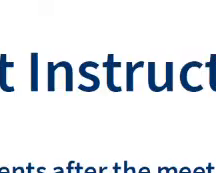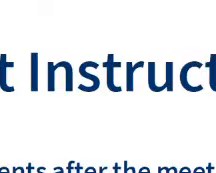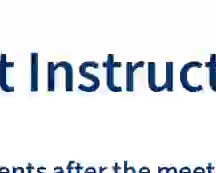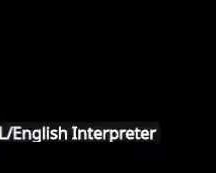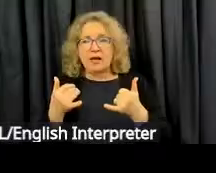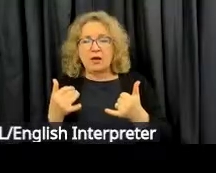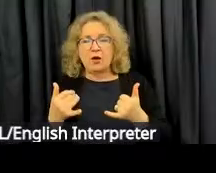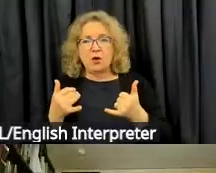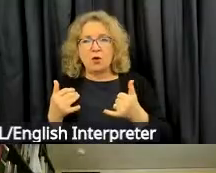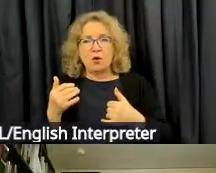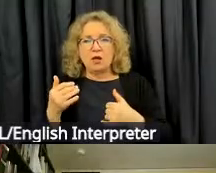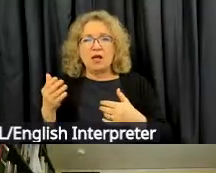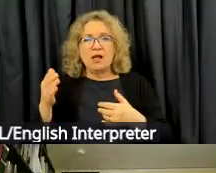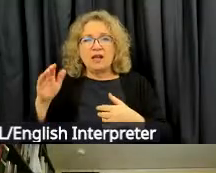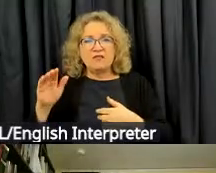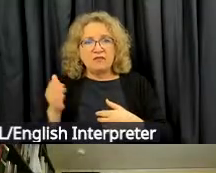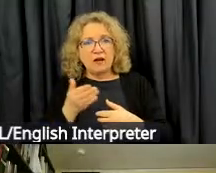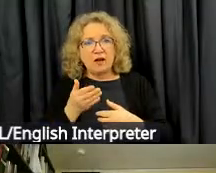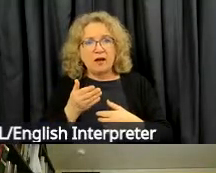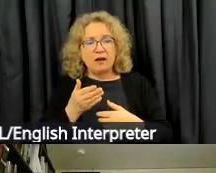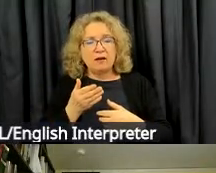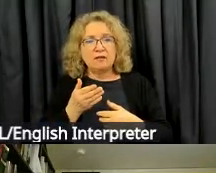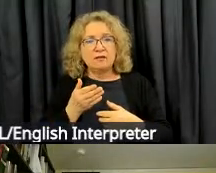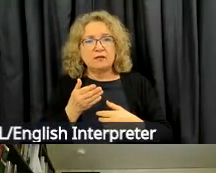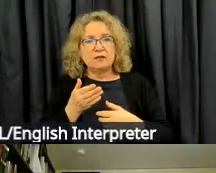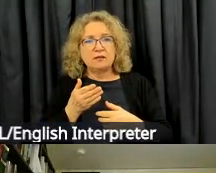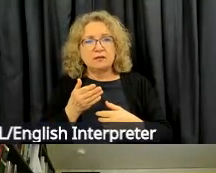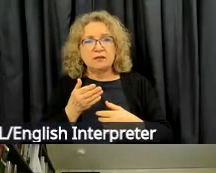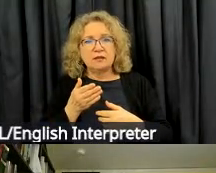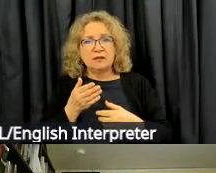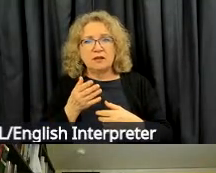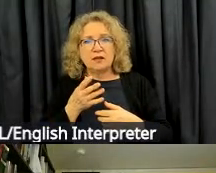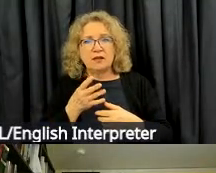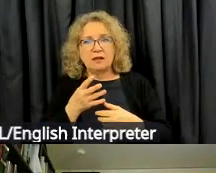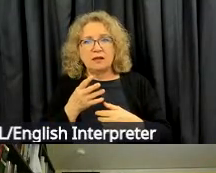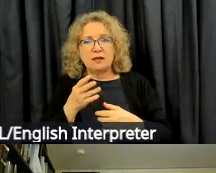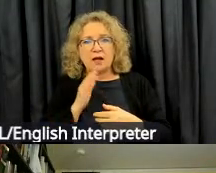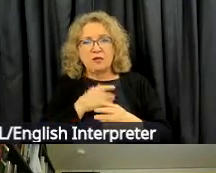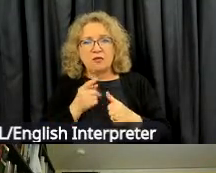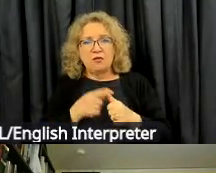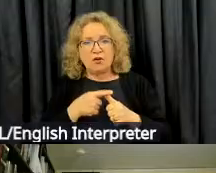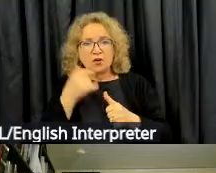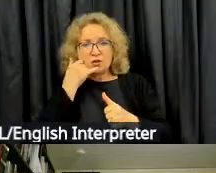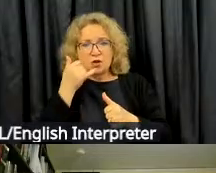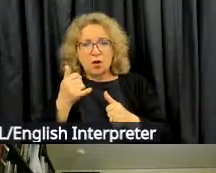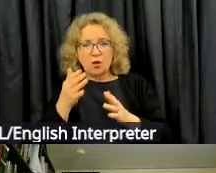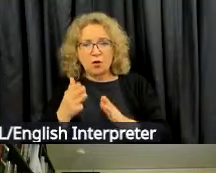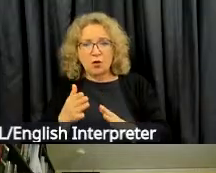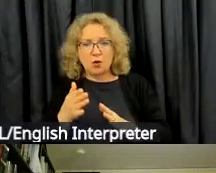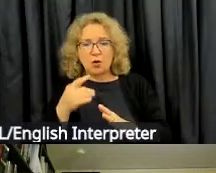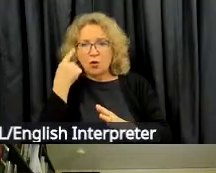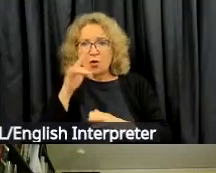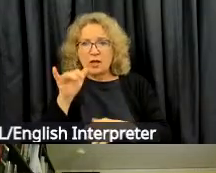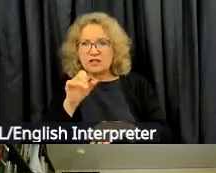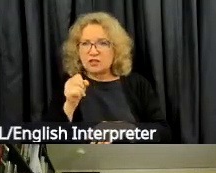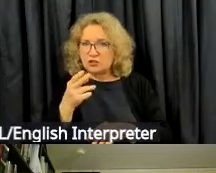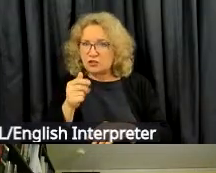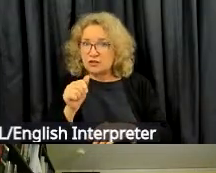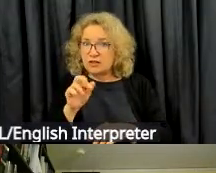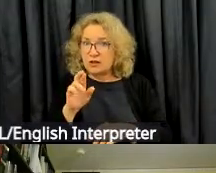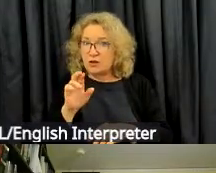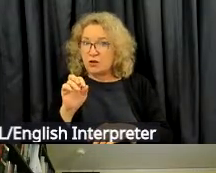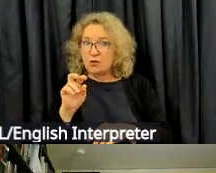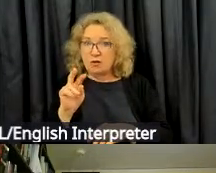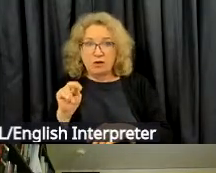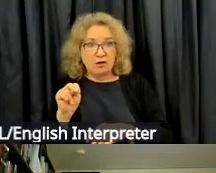invite and admit our first caller. It looks like Sharon is in